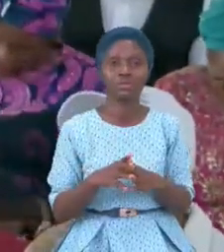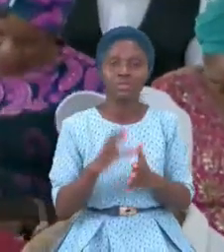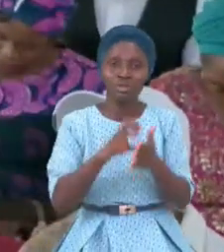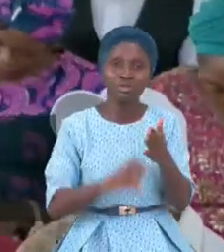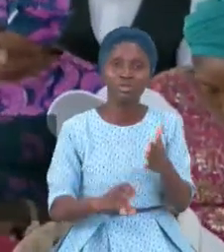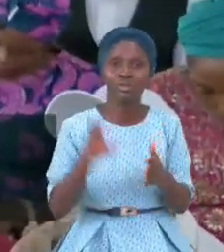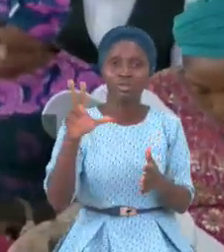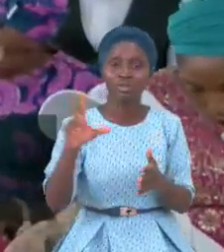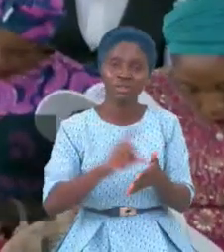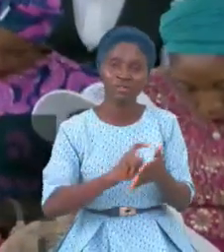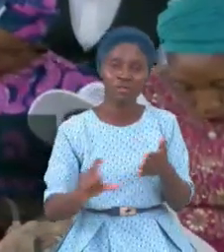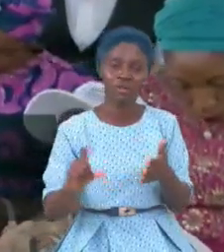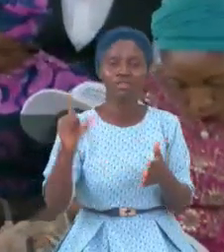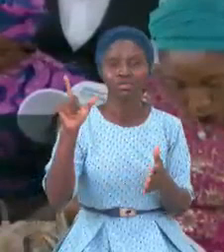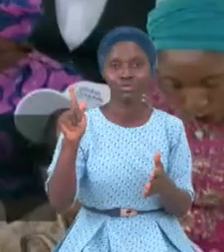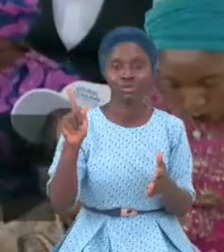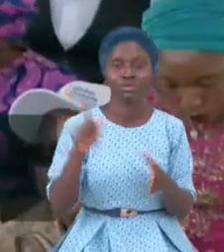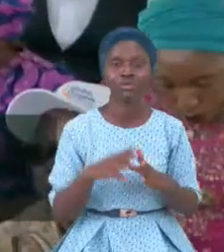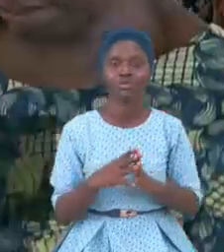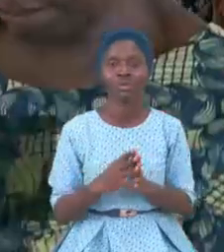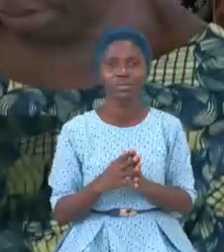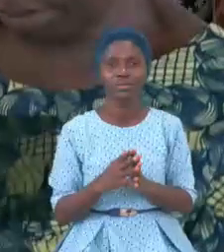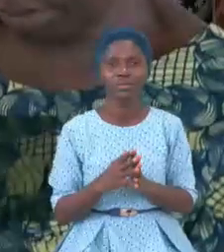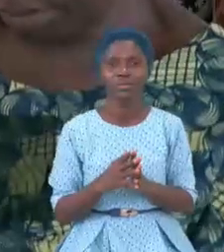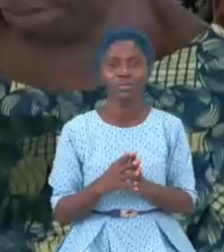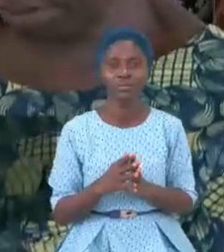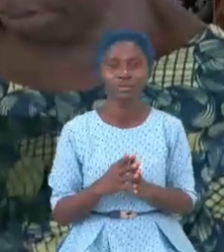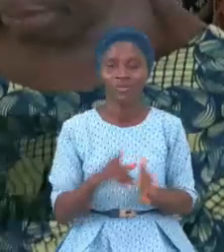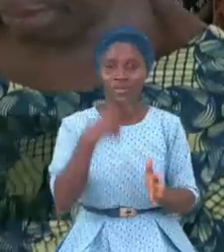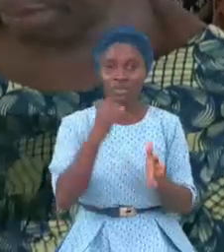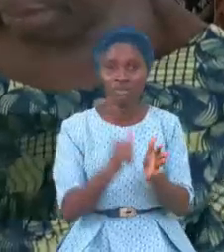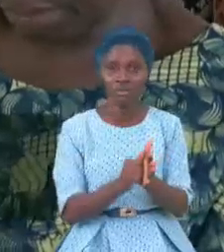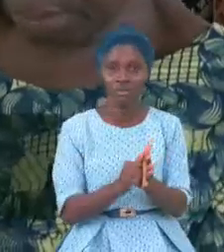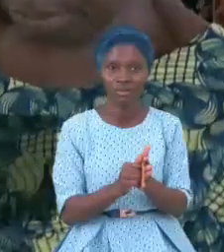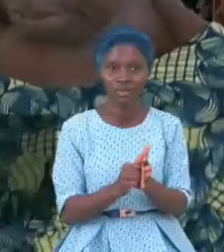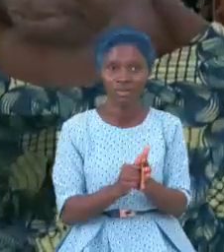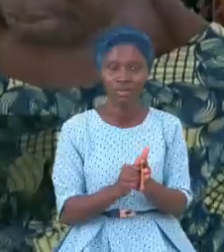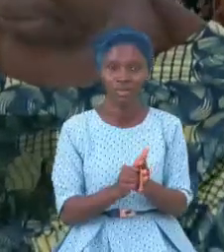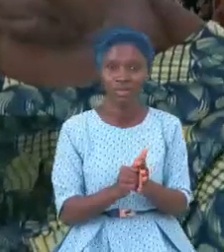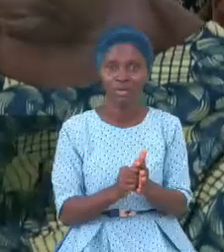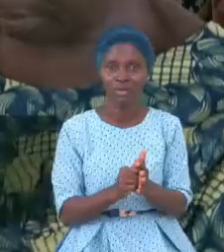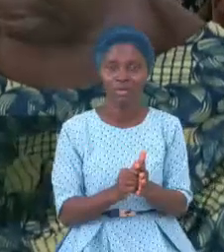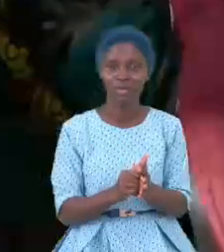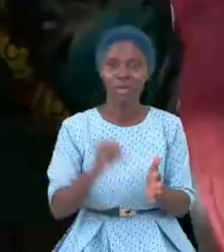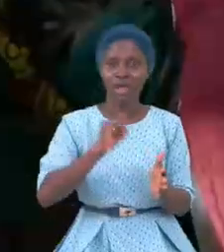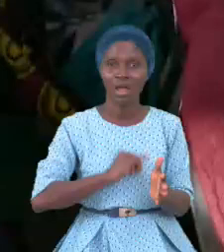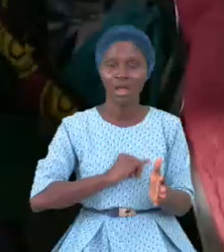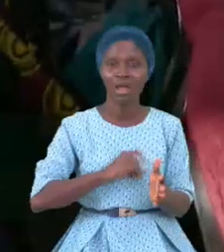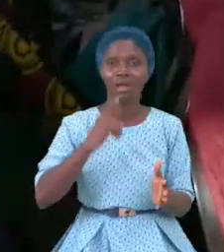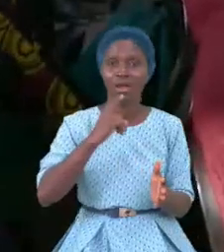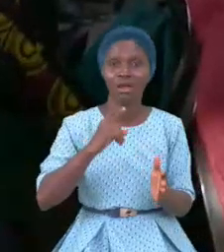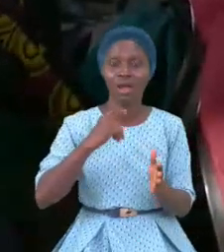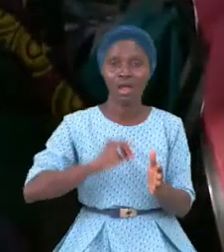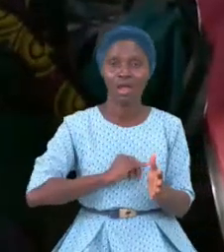And we're looking from verse 21. It says, I commanded Joshua